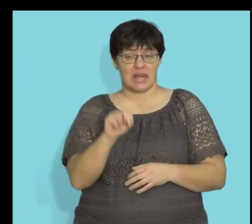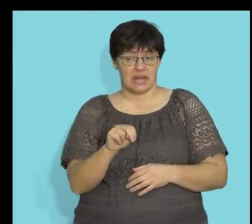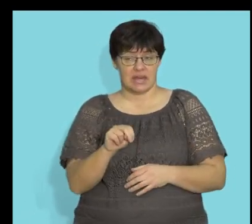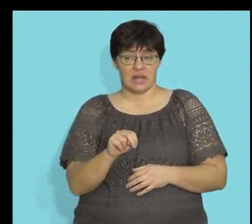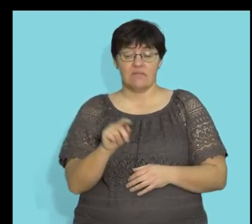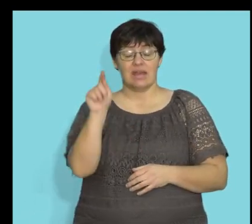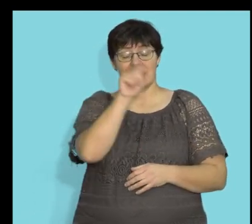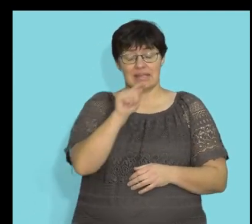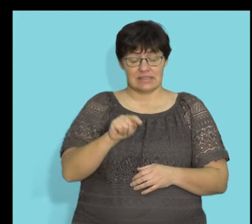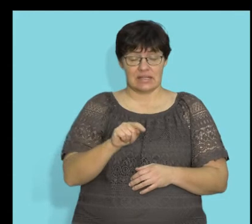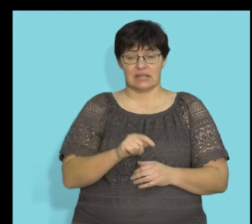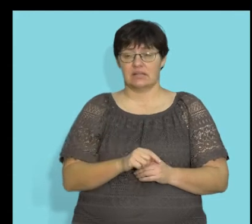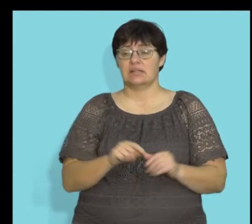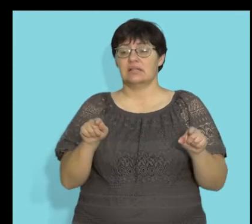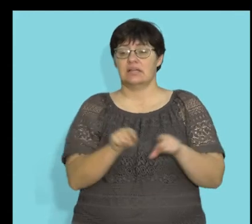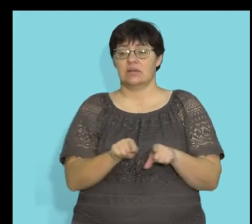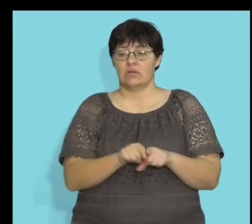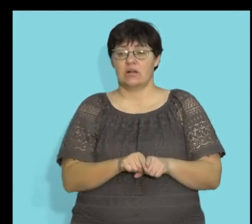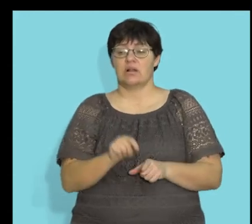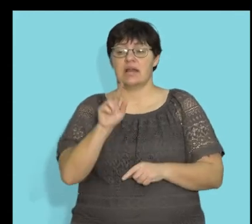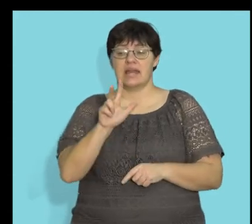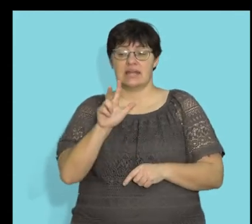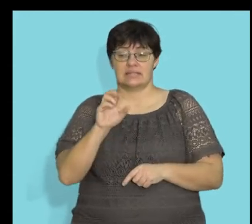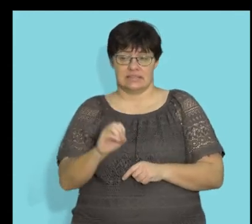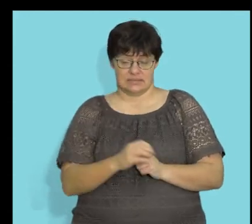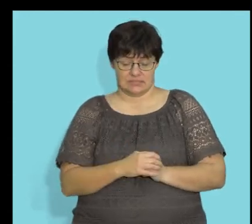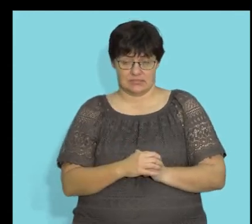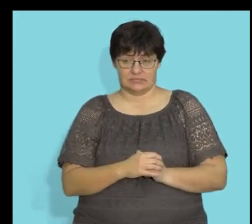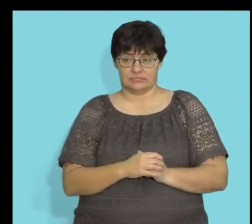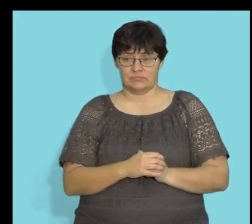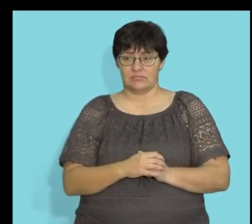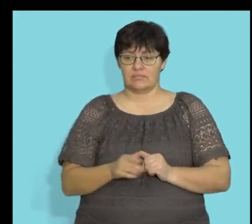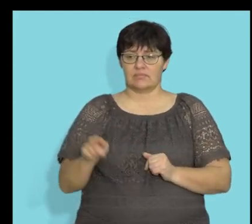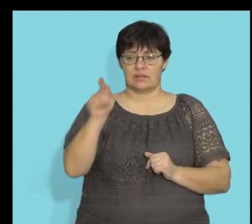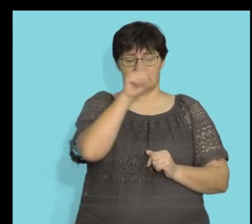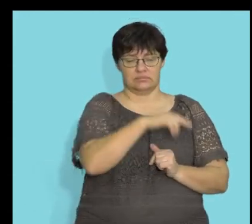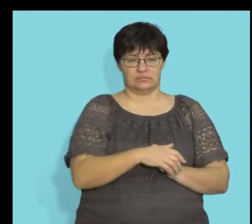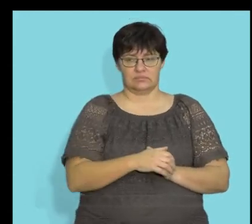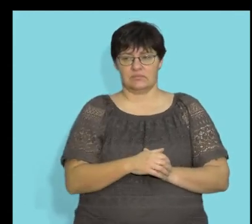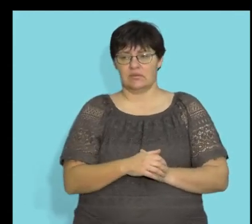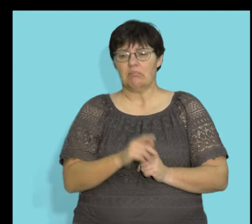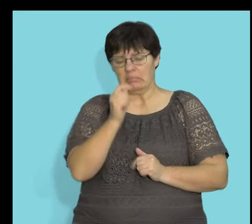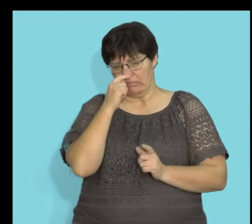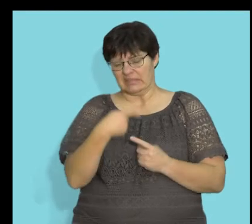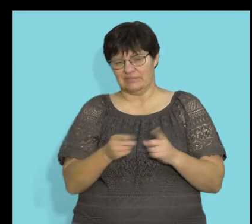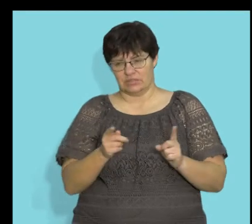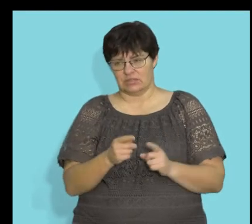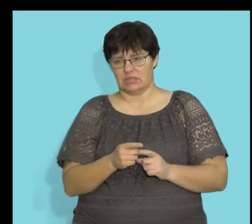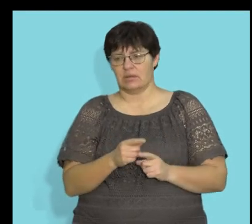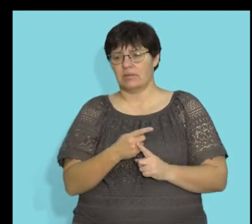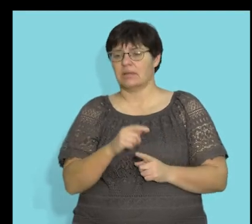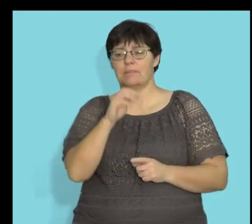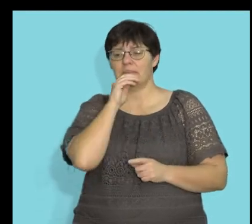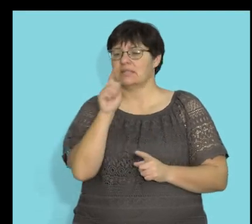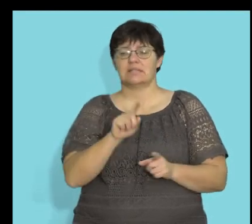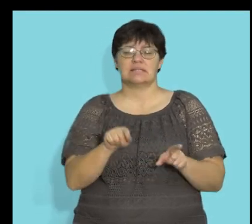N if the sigma sum is equal to 80. So guys, just a little note, this sigma looks slightly